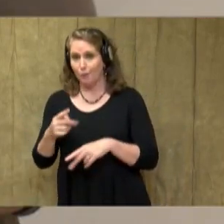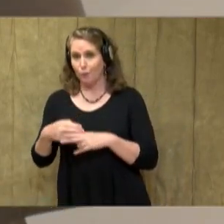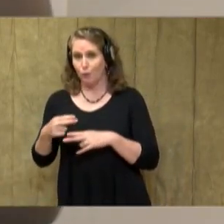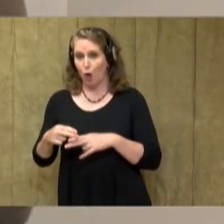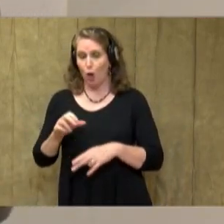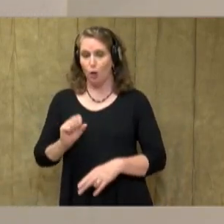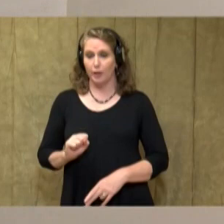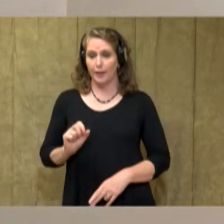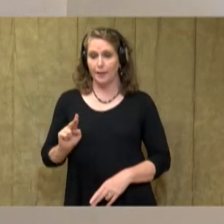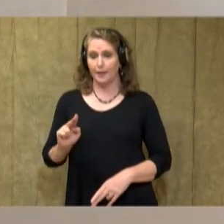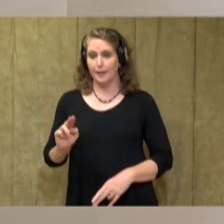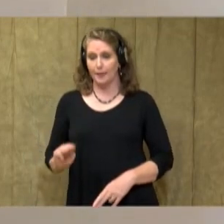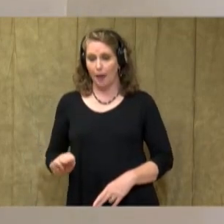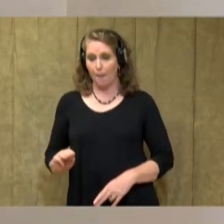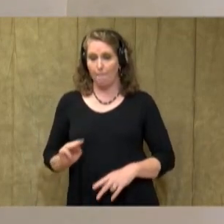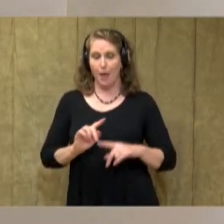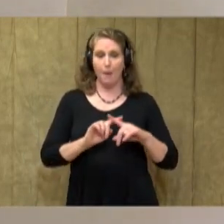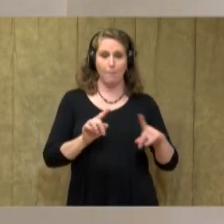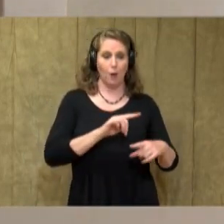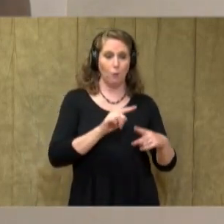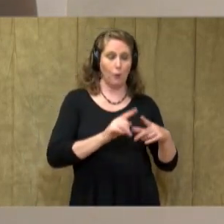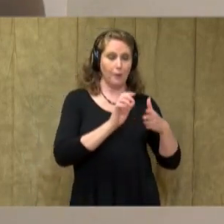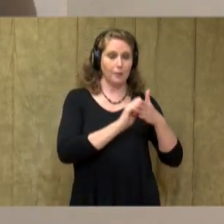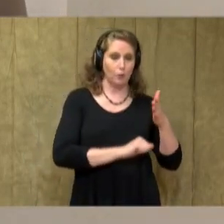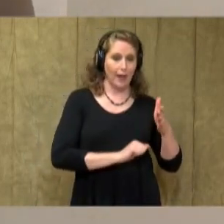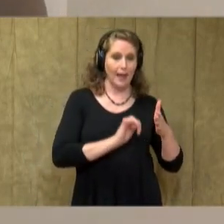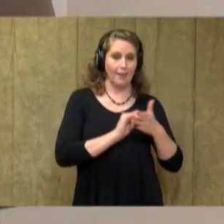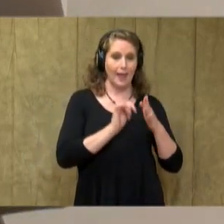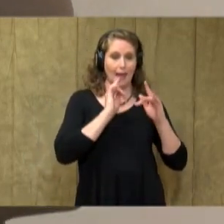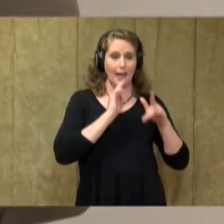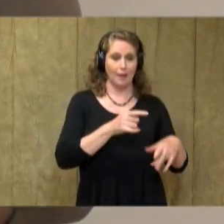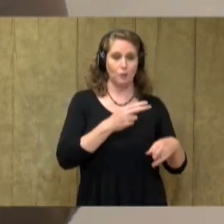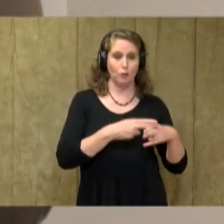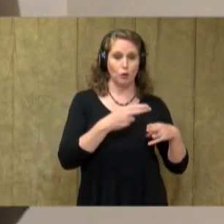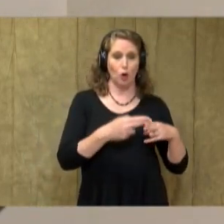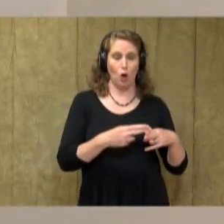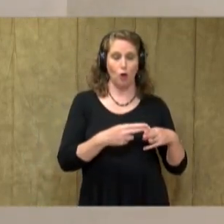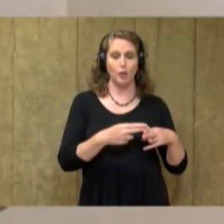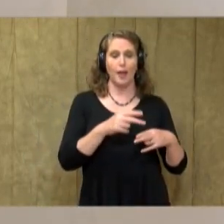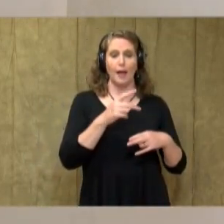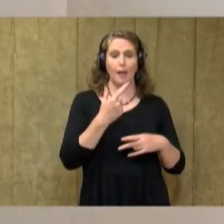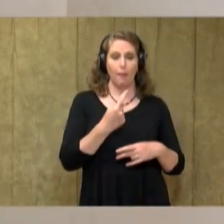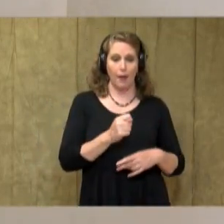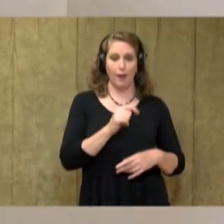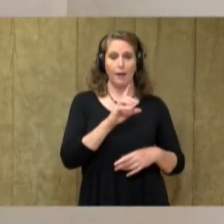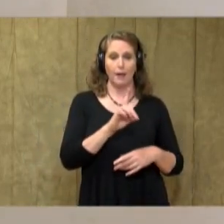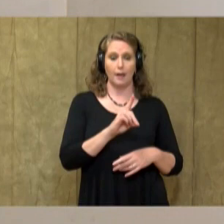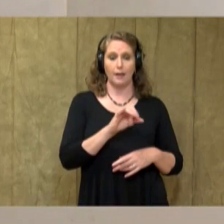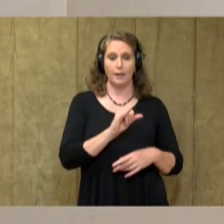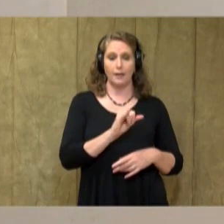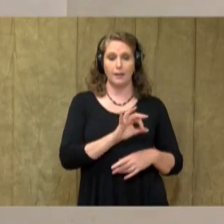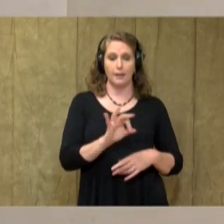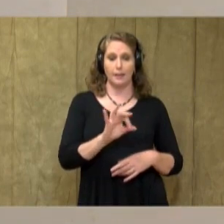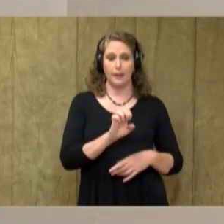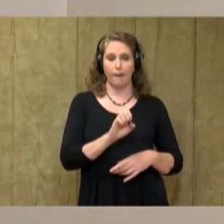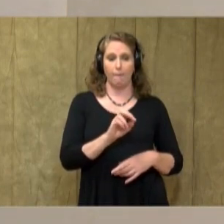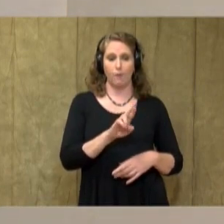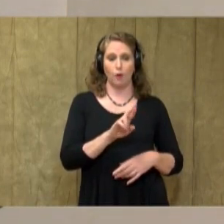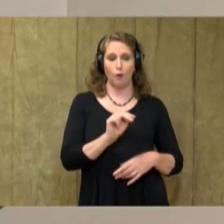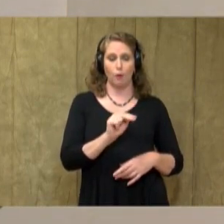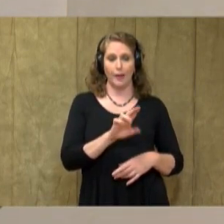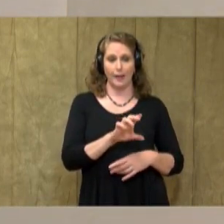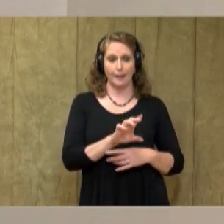we subtract, we call that answer the difference. You'll see word problems that ask you to find the difference. So is it important for you to know